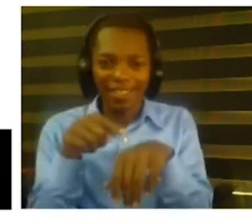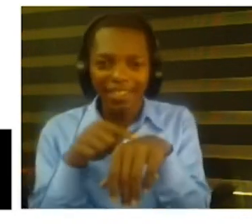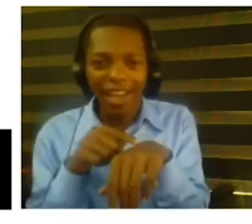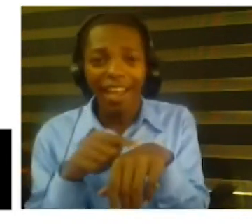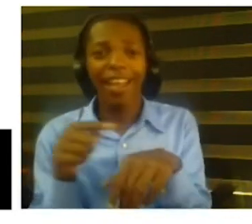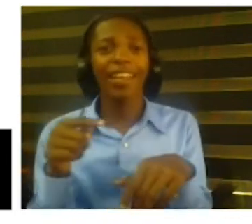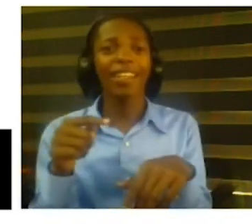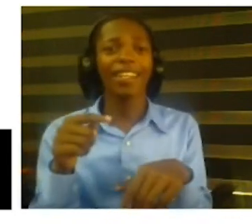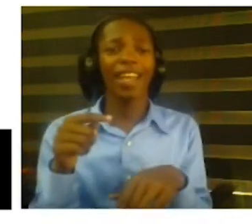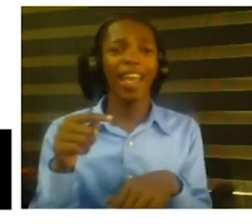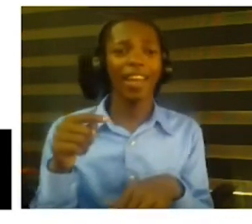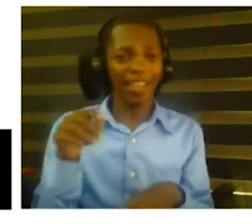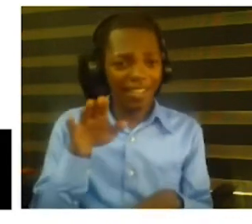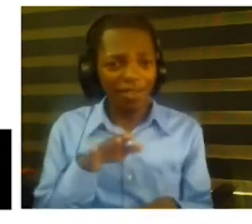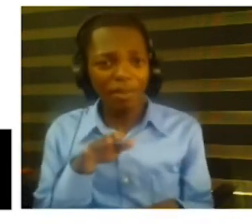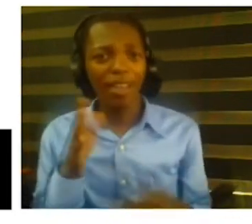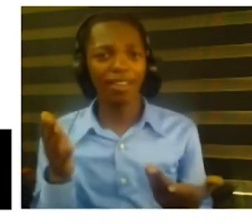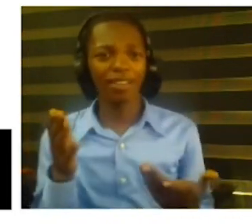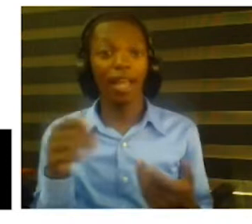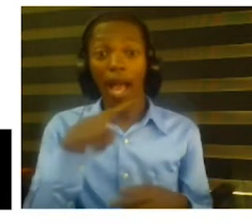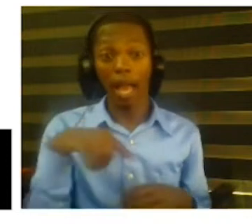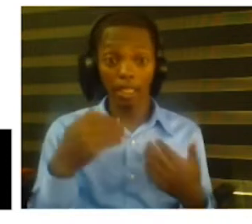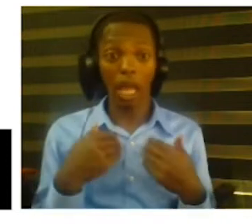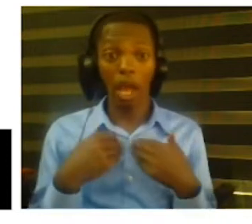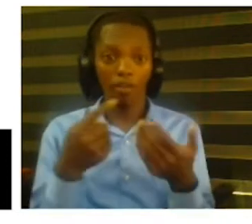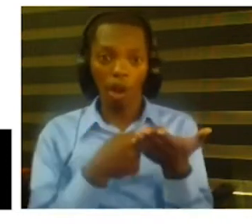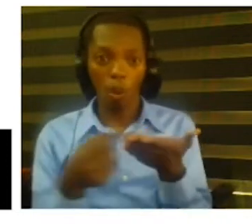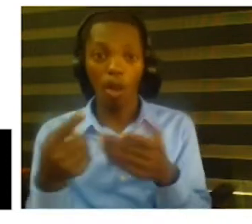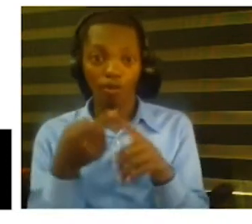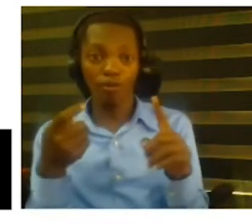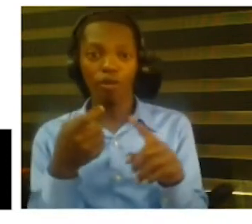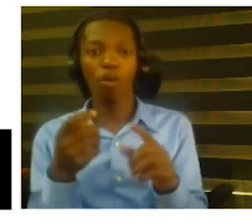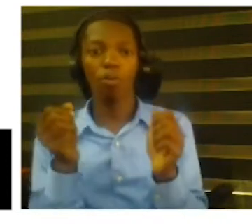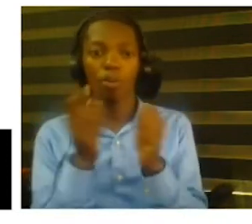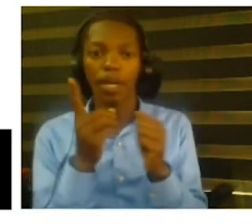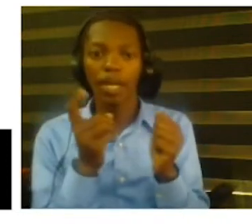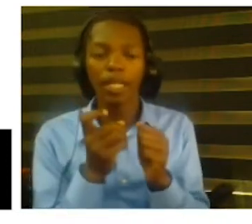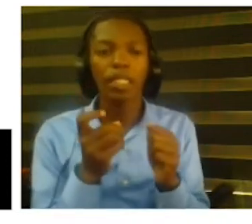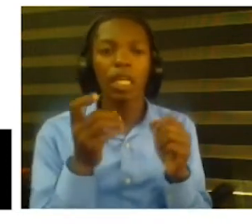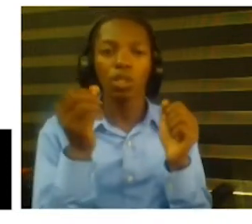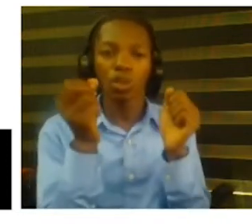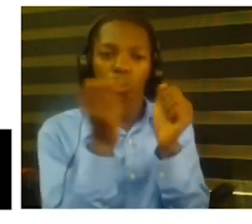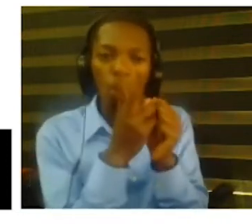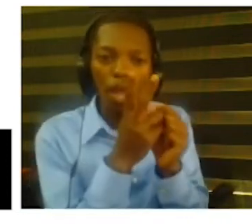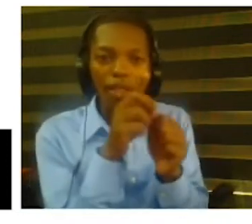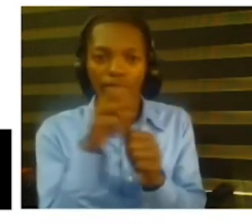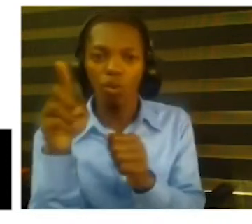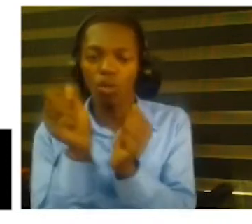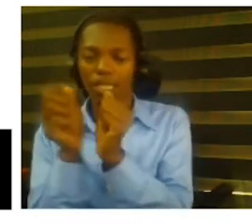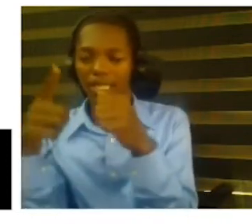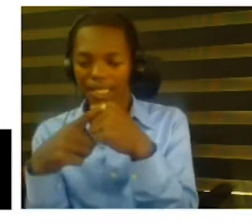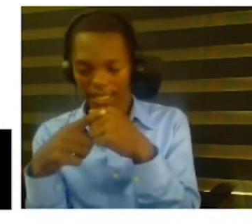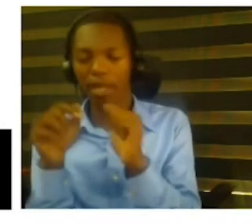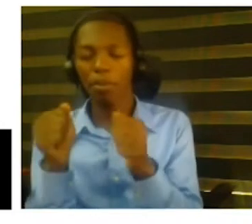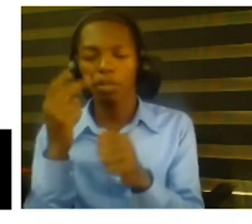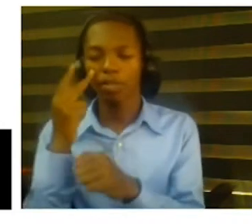of inclusive design events coming up between the 12th and 16th of October, and you can access that off our website. Thank you very much